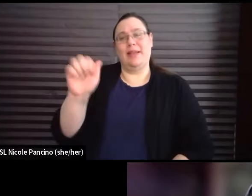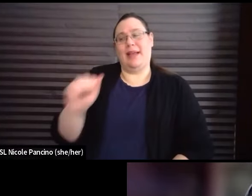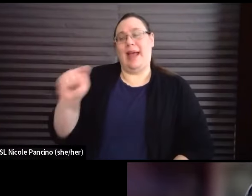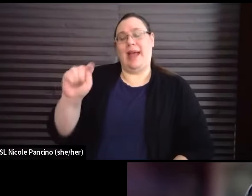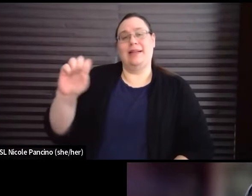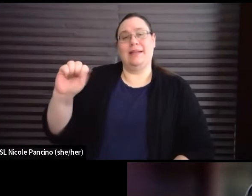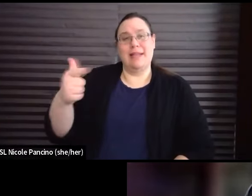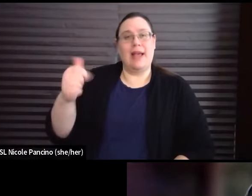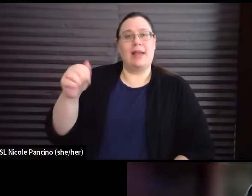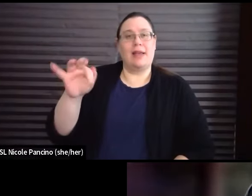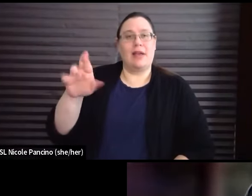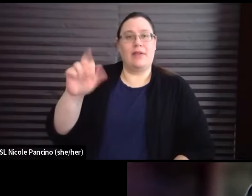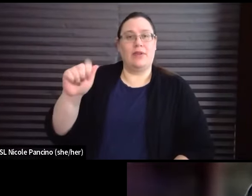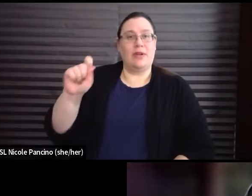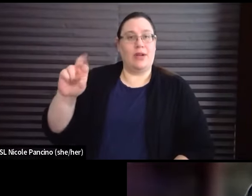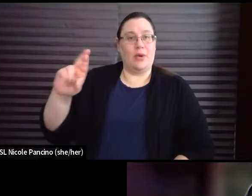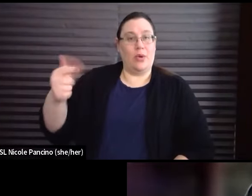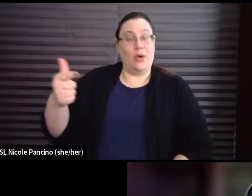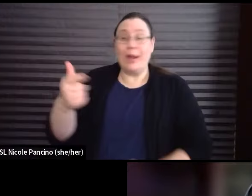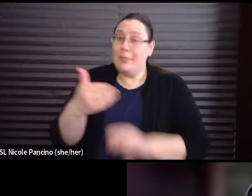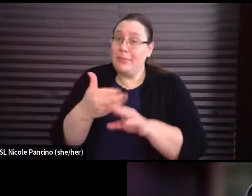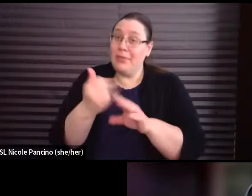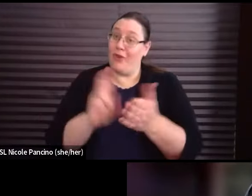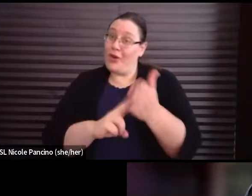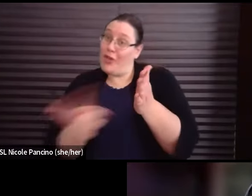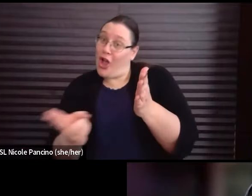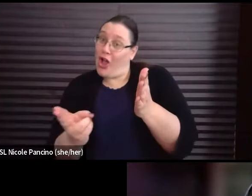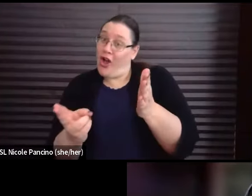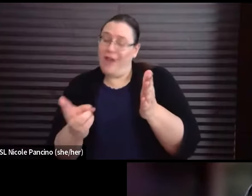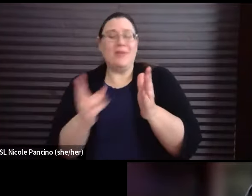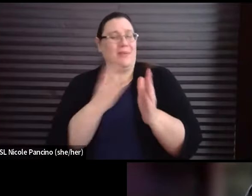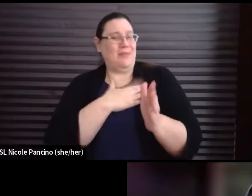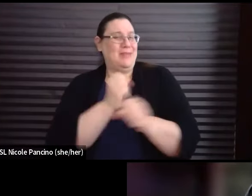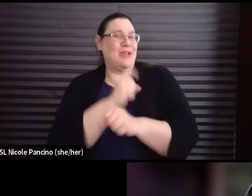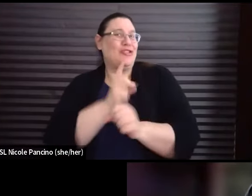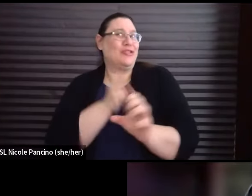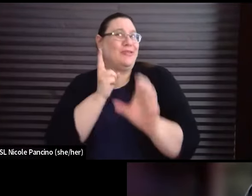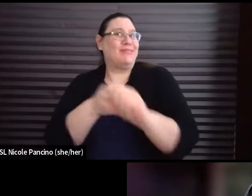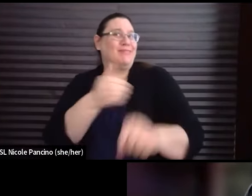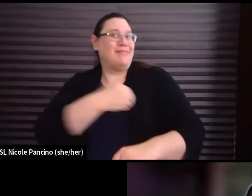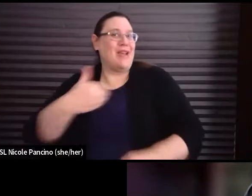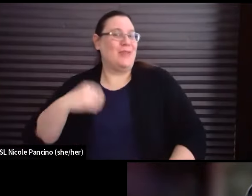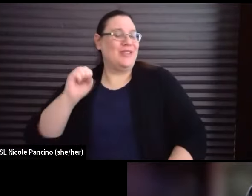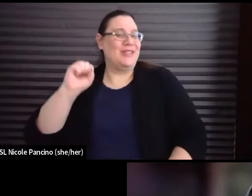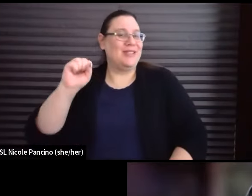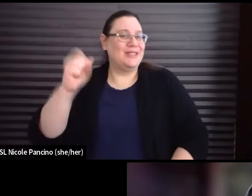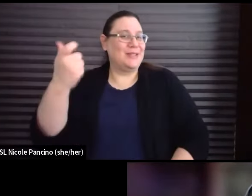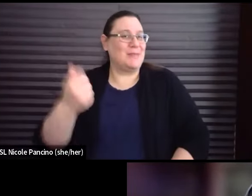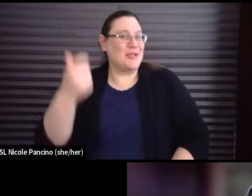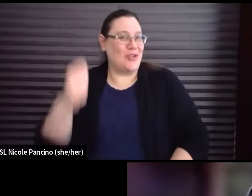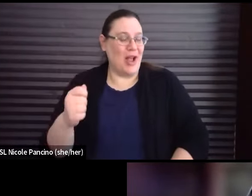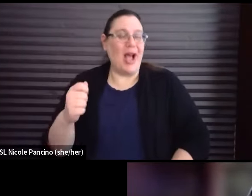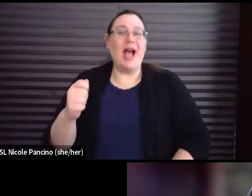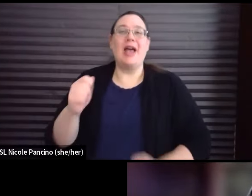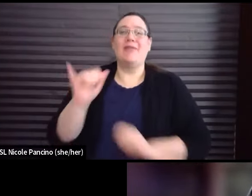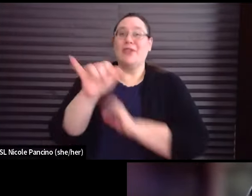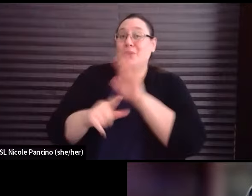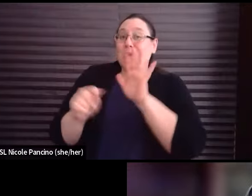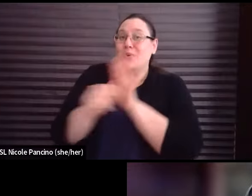pteoe@sagaftra.org. And before you go, if you haven't already, go ahead, subscribe to SAG-AFTRA's YouTube channel to get updates on all of the